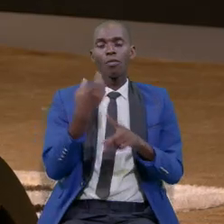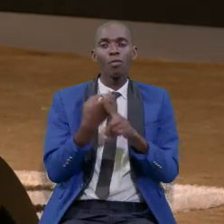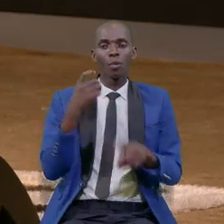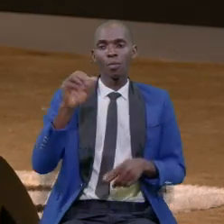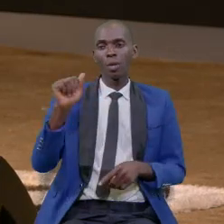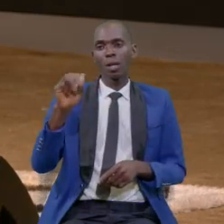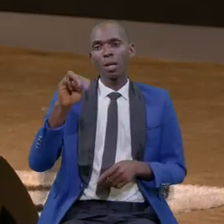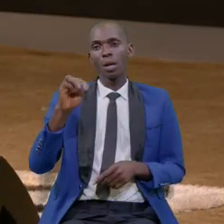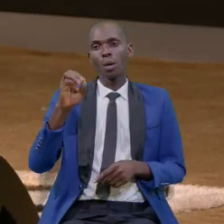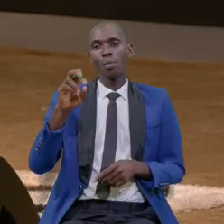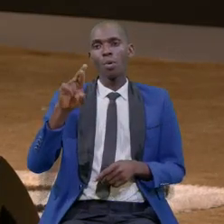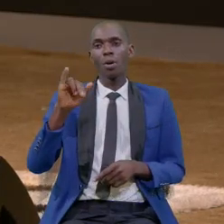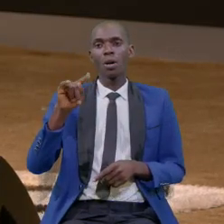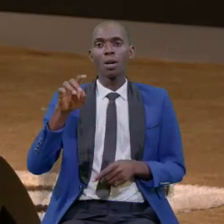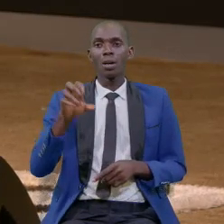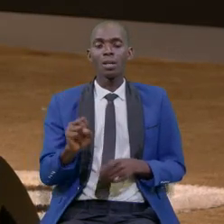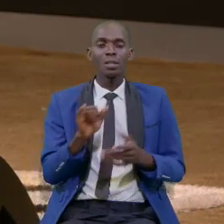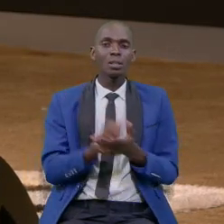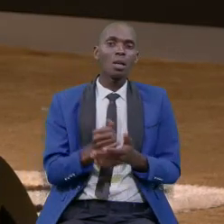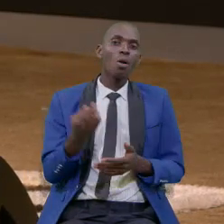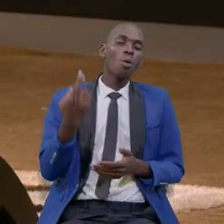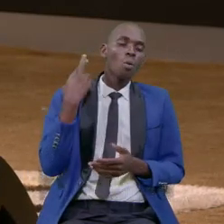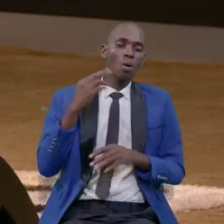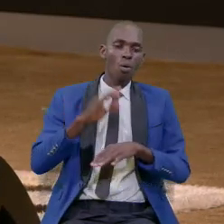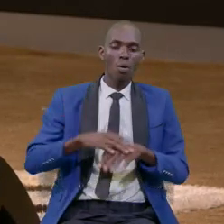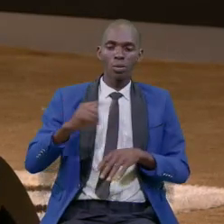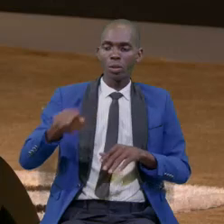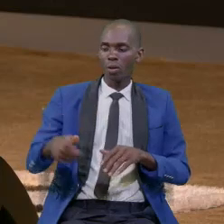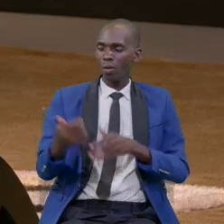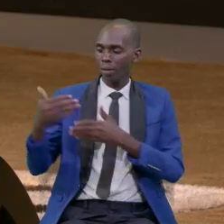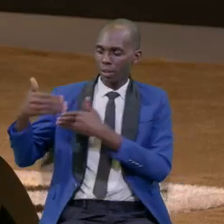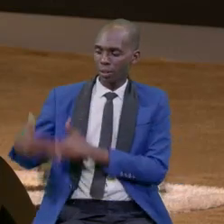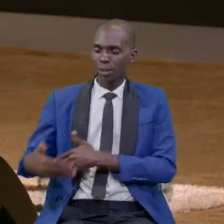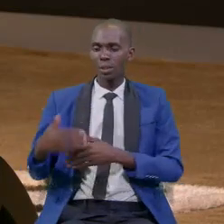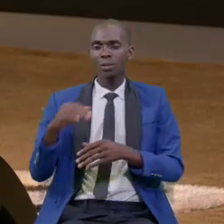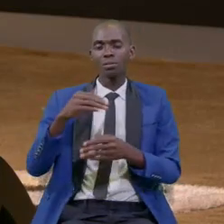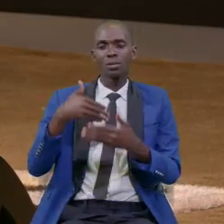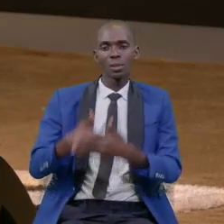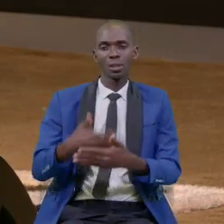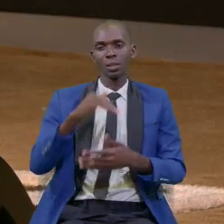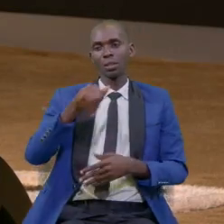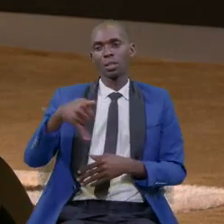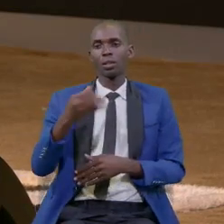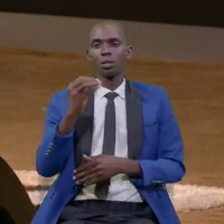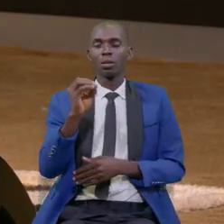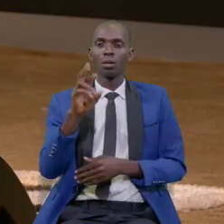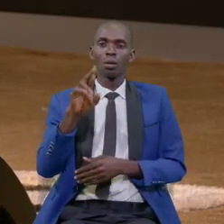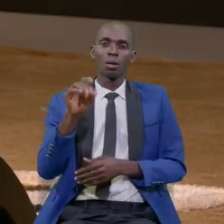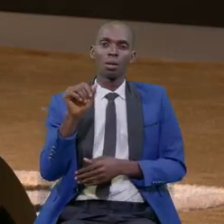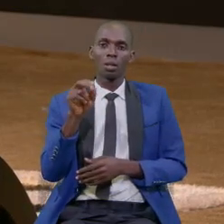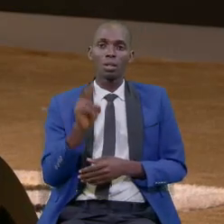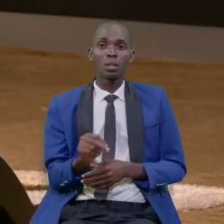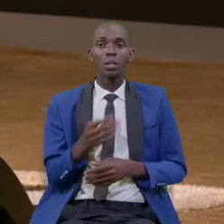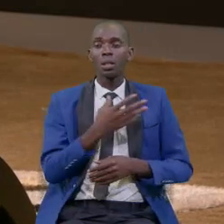that were on the other side of Jordan. And then he says, Sihon